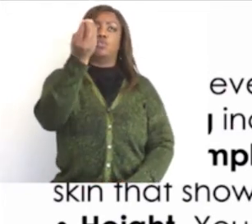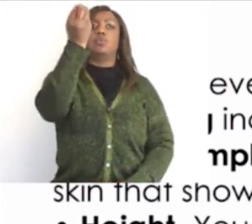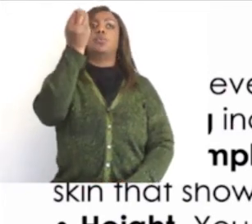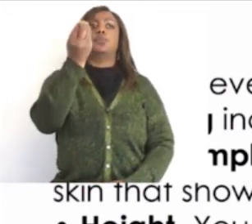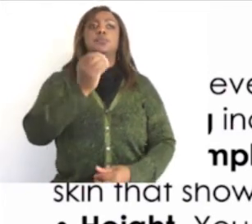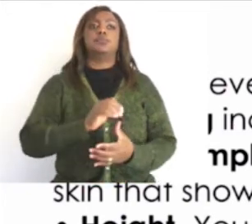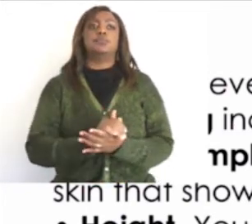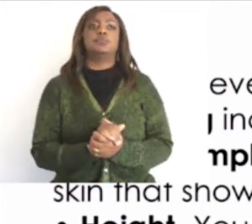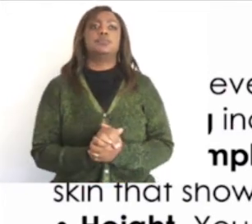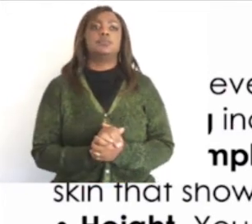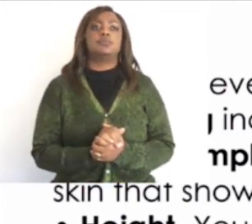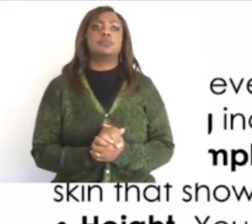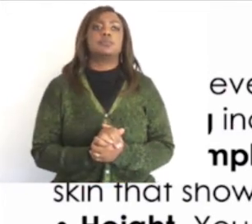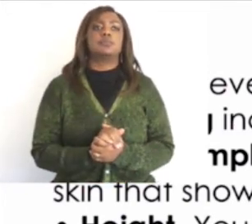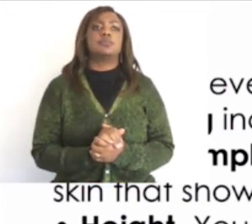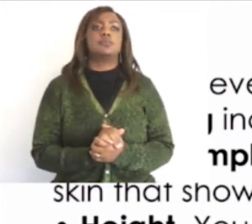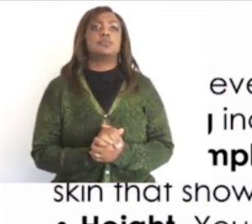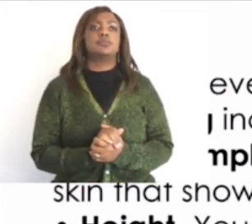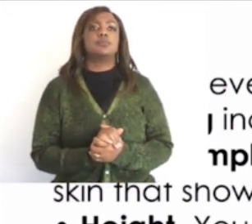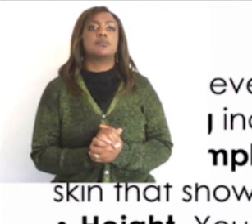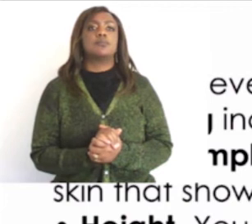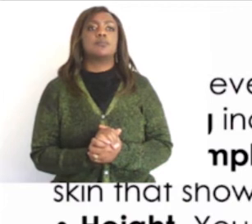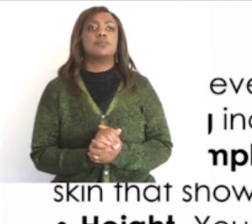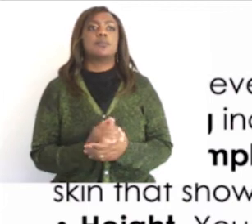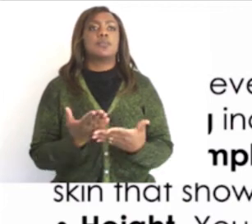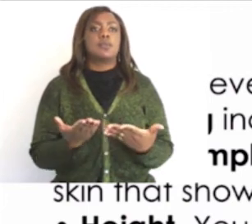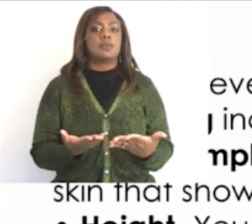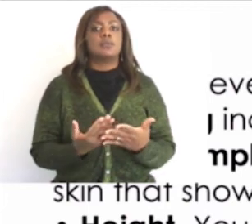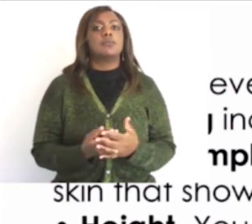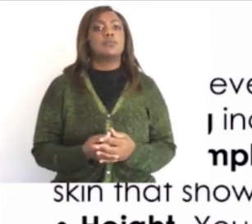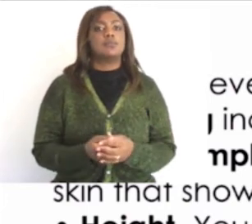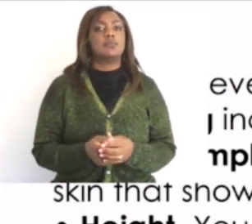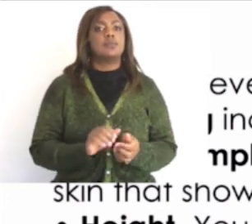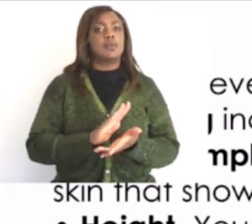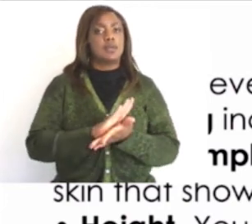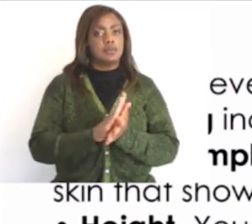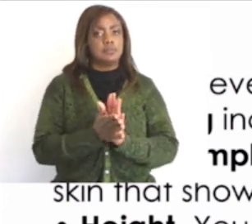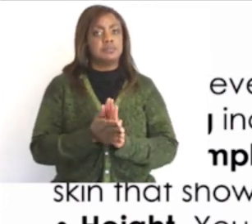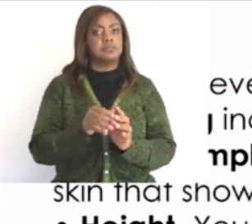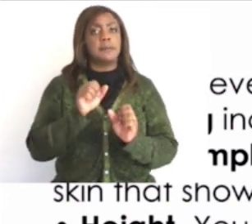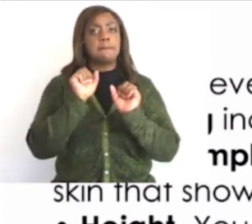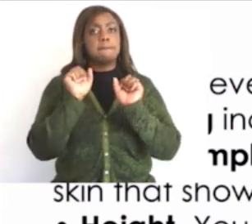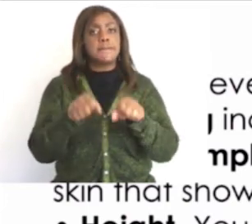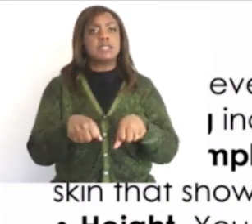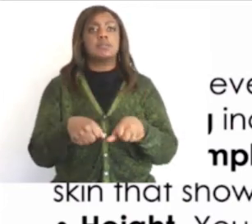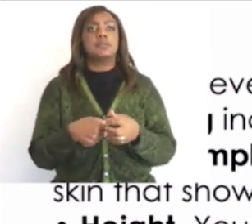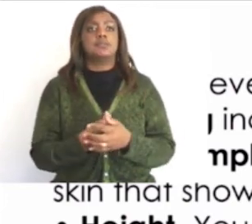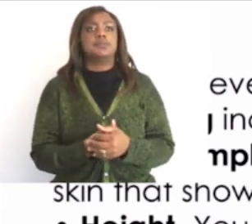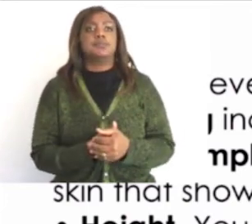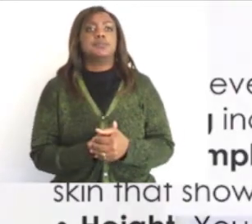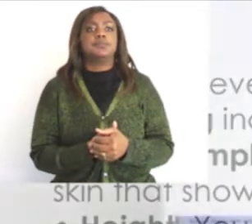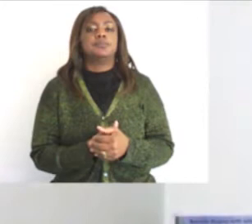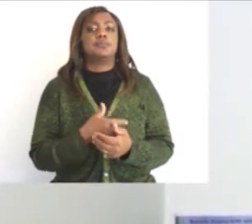on the face. Height, definitely you will get taller. That is an increase in height. We'll be right